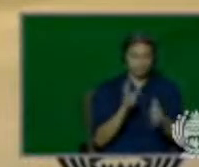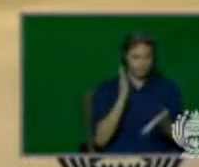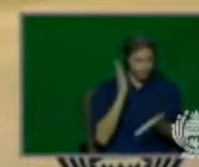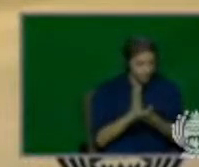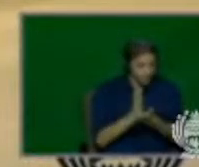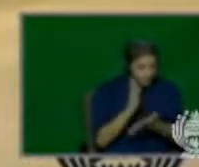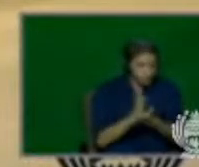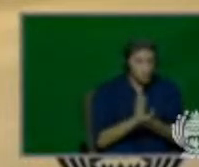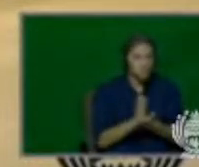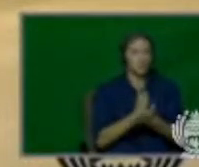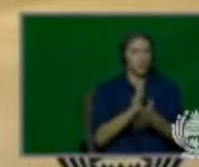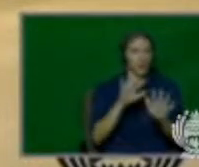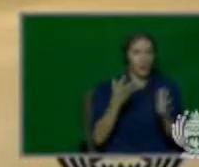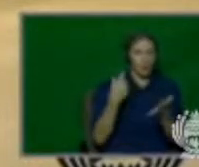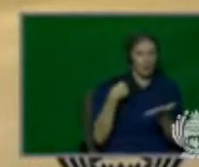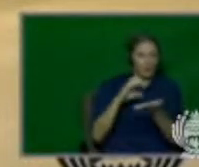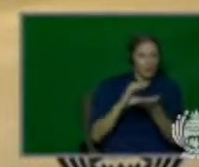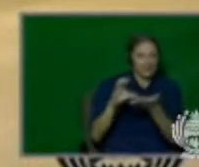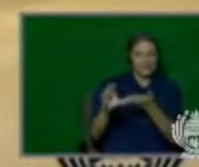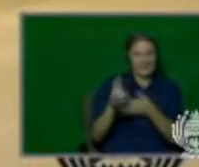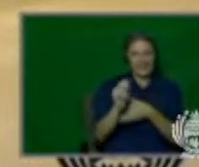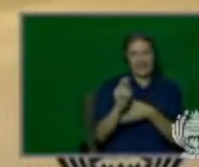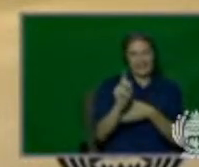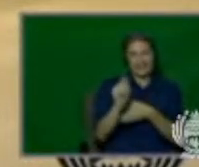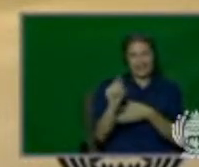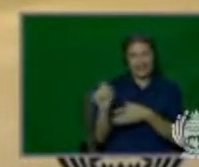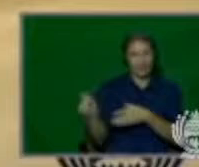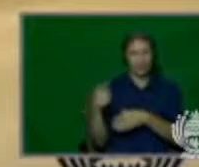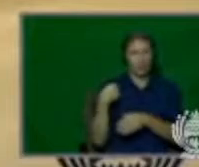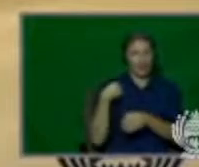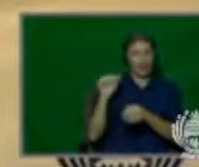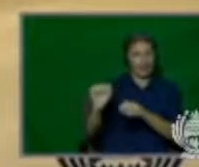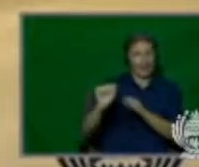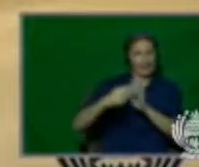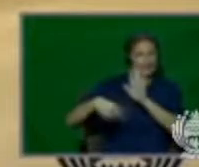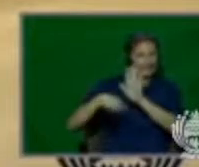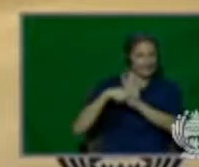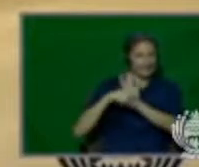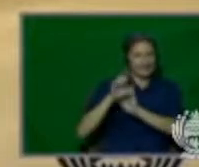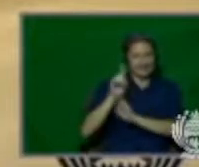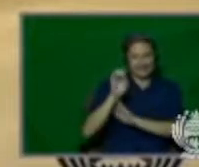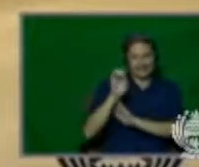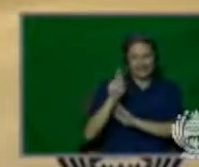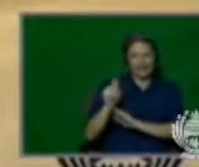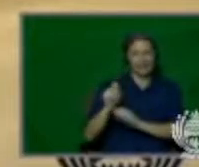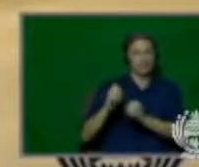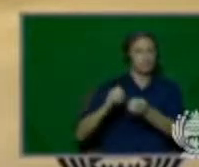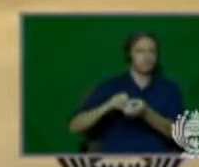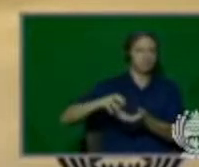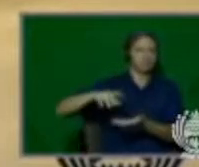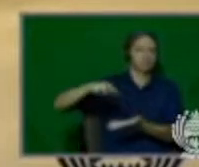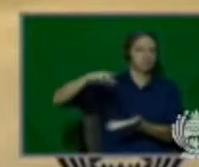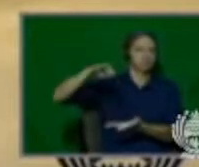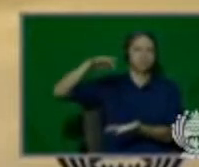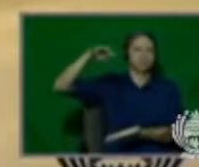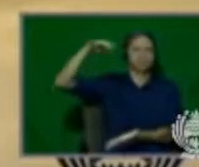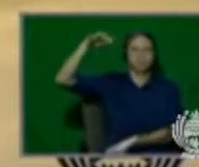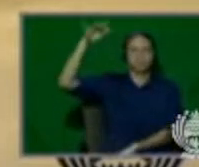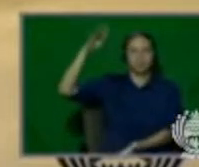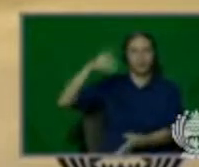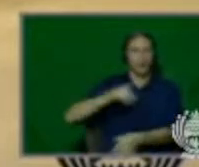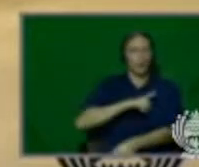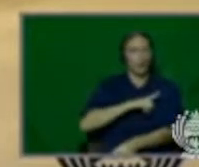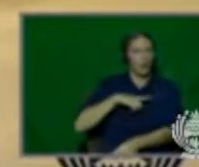finance the entity's maturing debt as well as its capital investment program. In the energy sector,